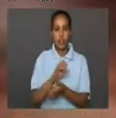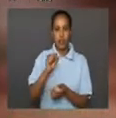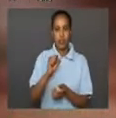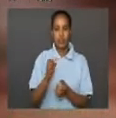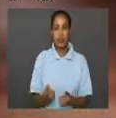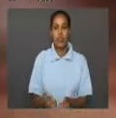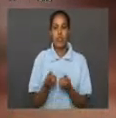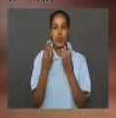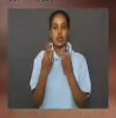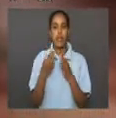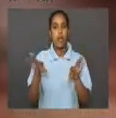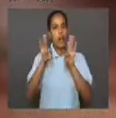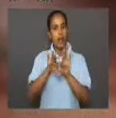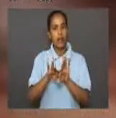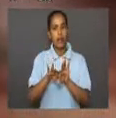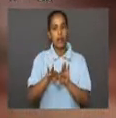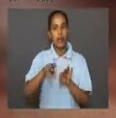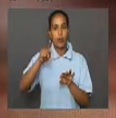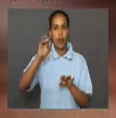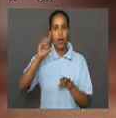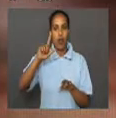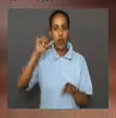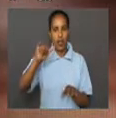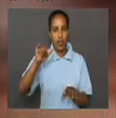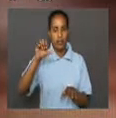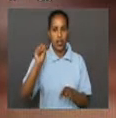Cellulose is the most abundant polysaccharide.